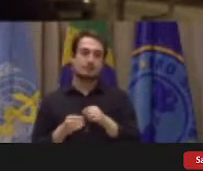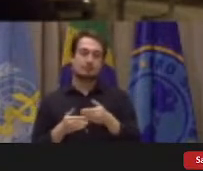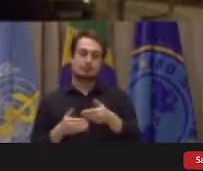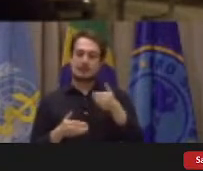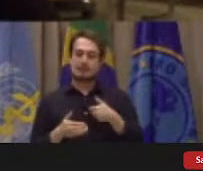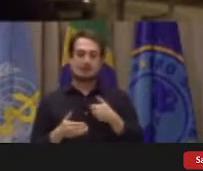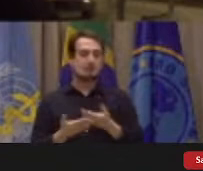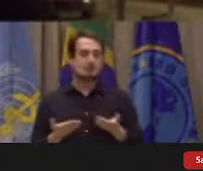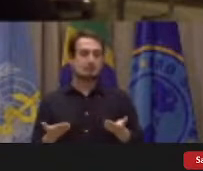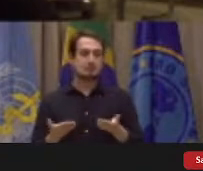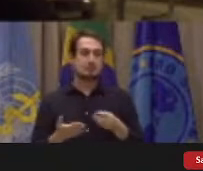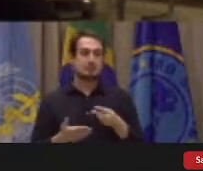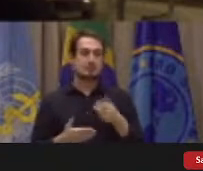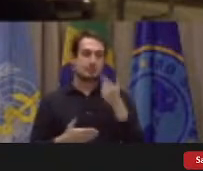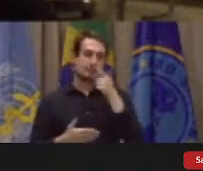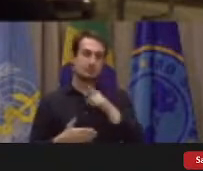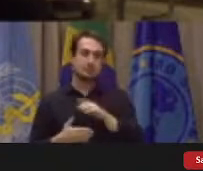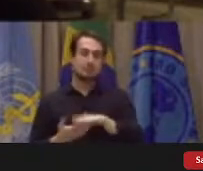thinking. And